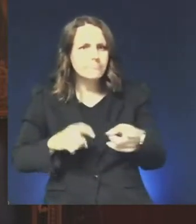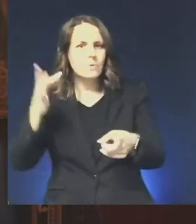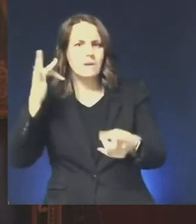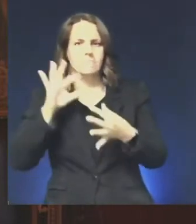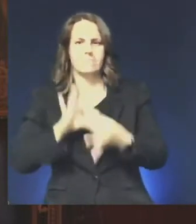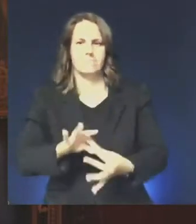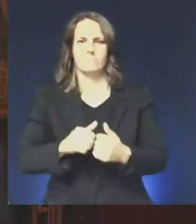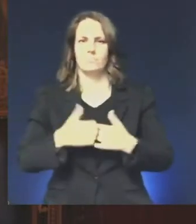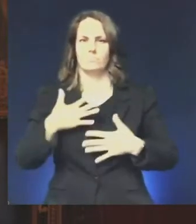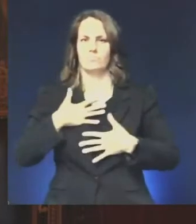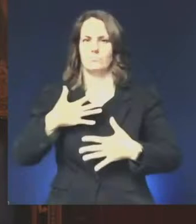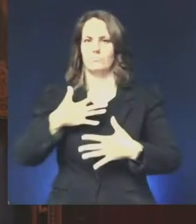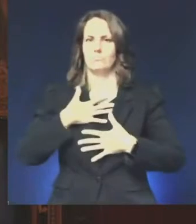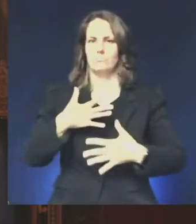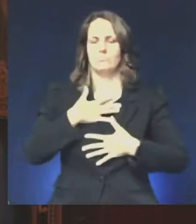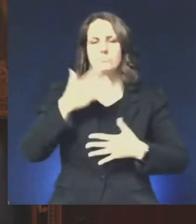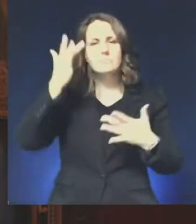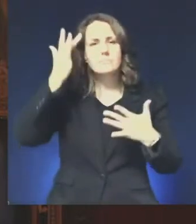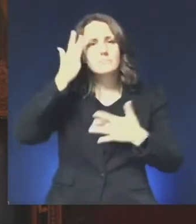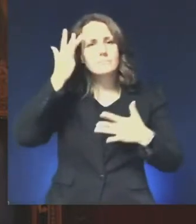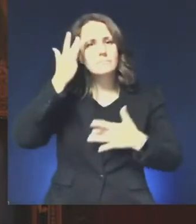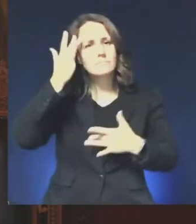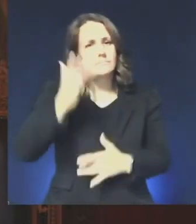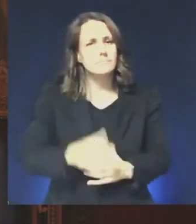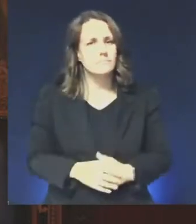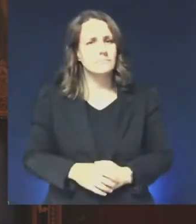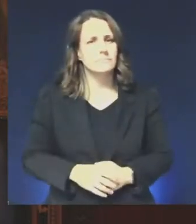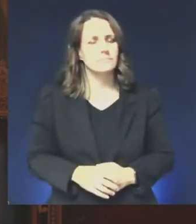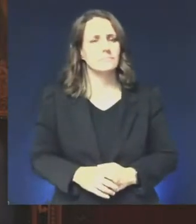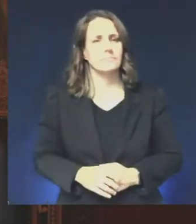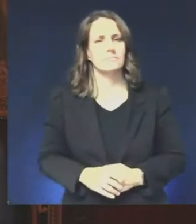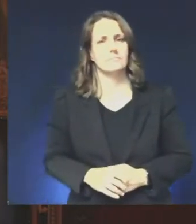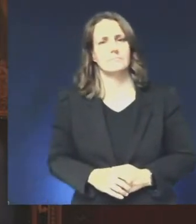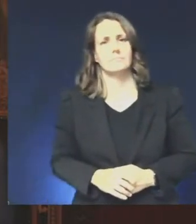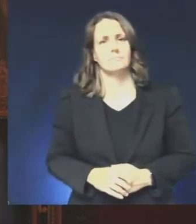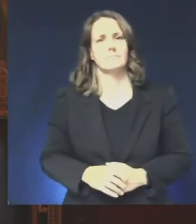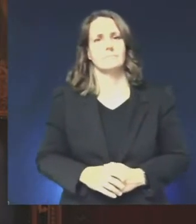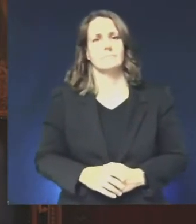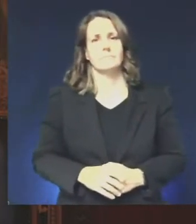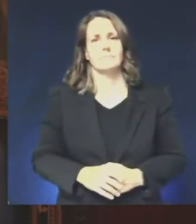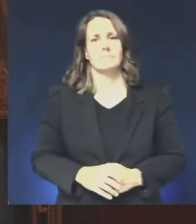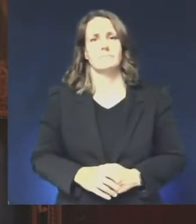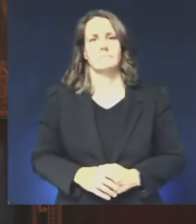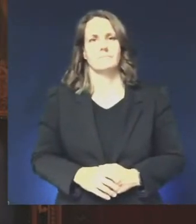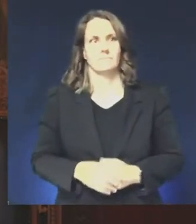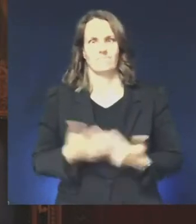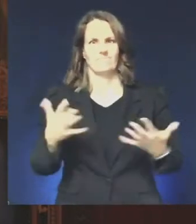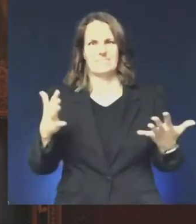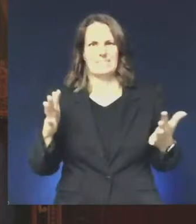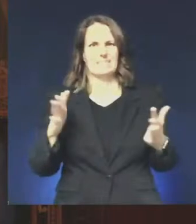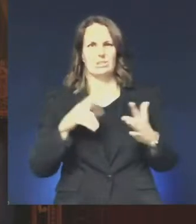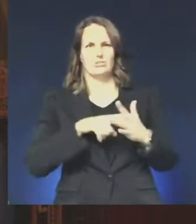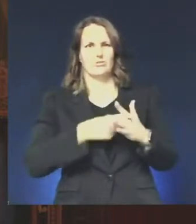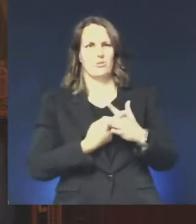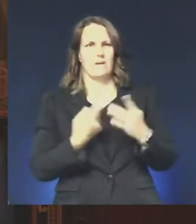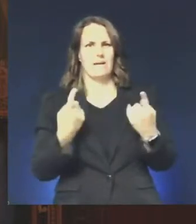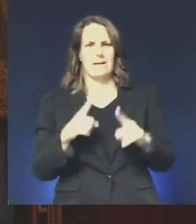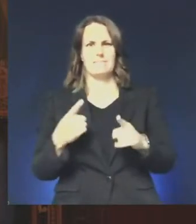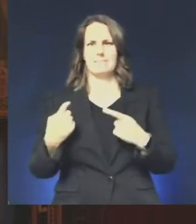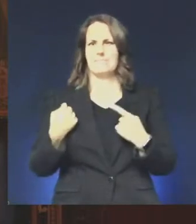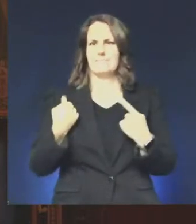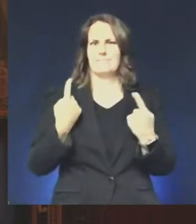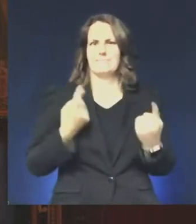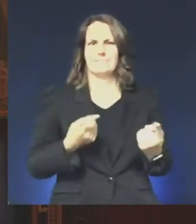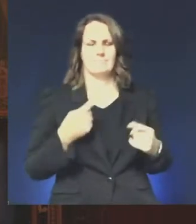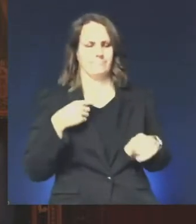of children being hospitalized on top of this already interesting and unusual surge in non-COVID respiratory